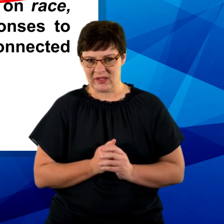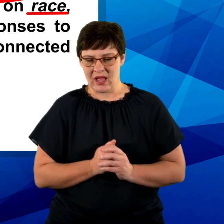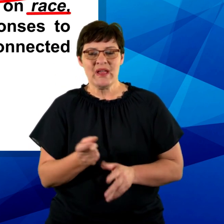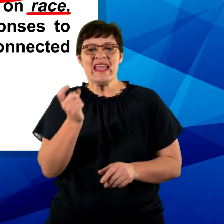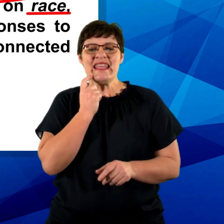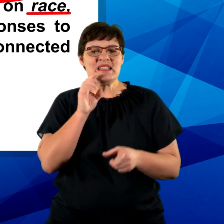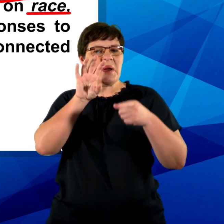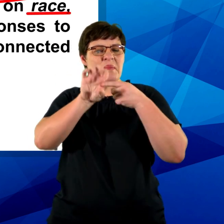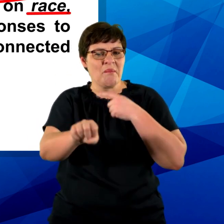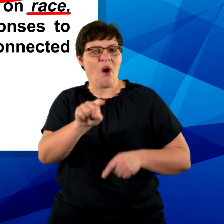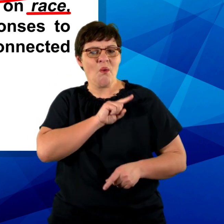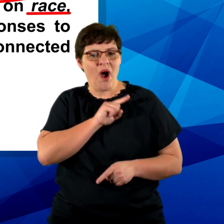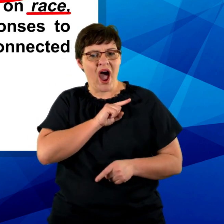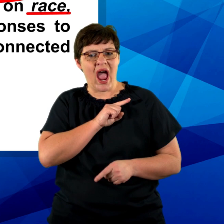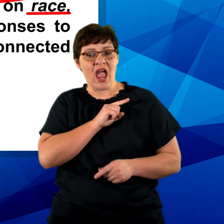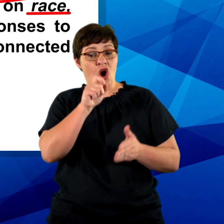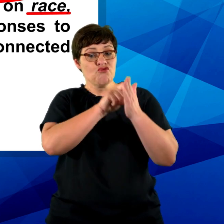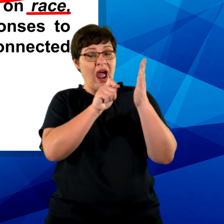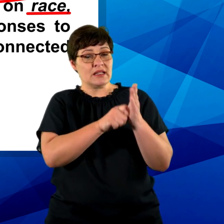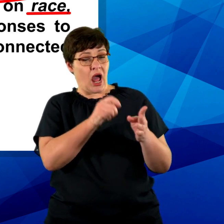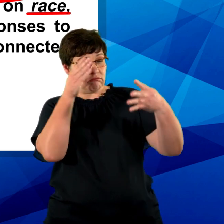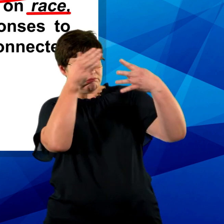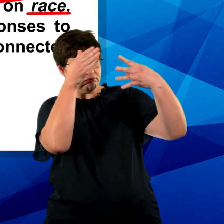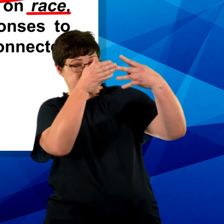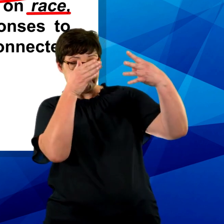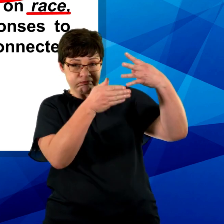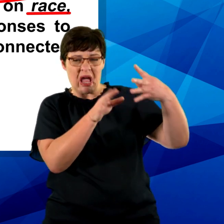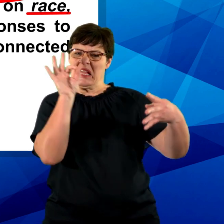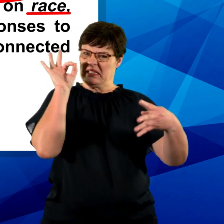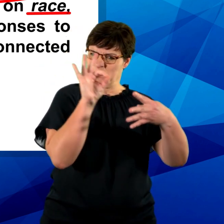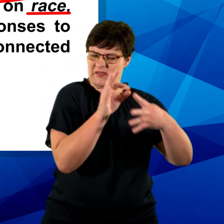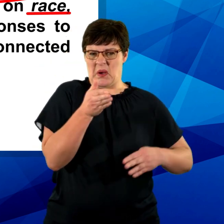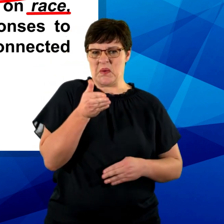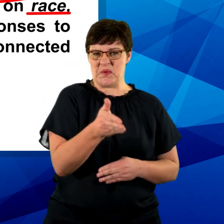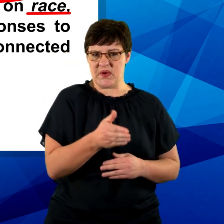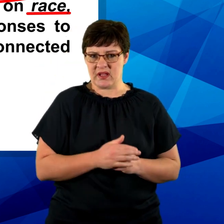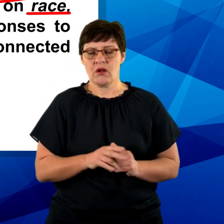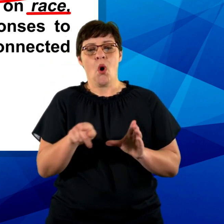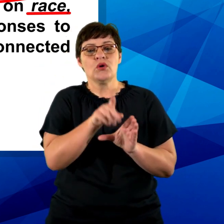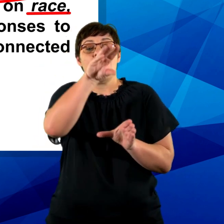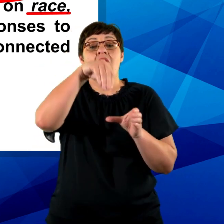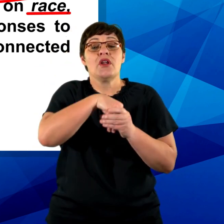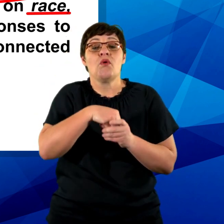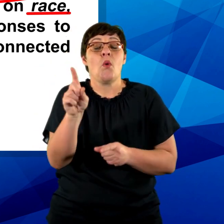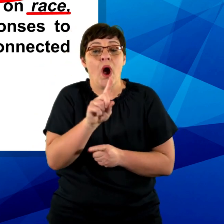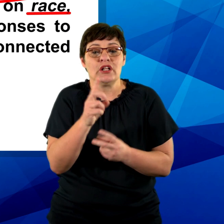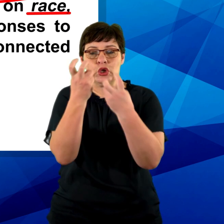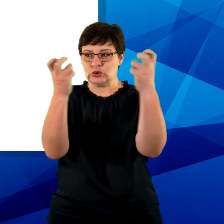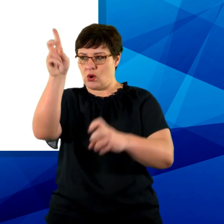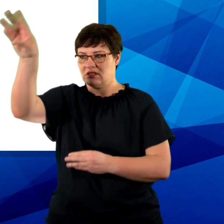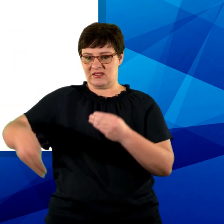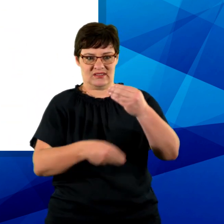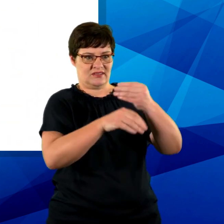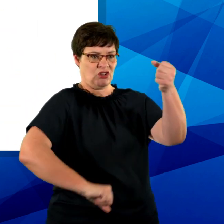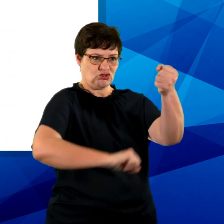convinced as the writer is concise and specific. Note that he or she also includes a source to strengthen the